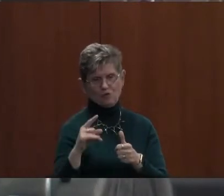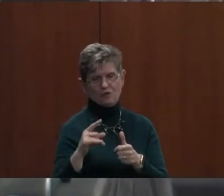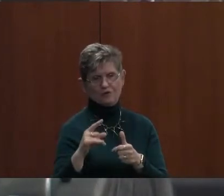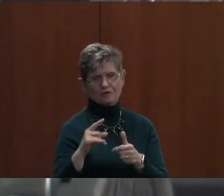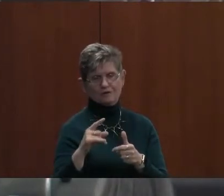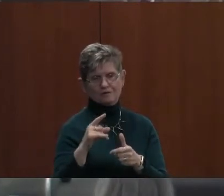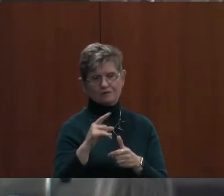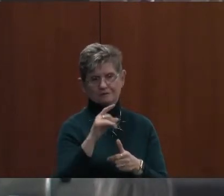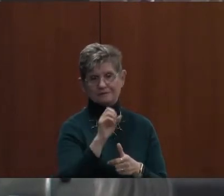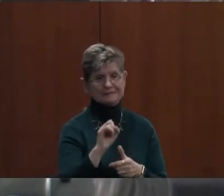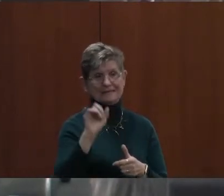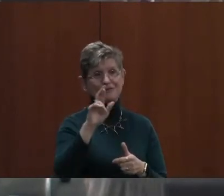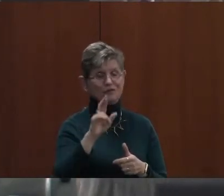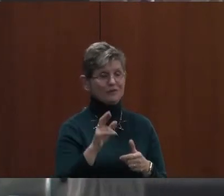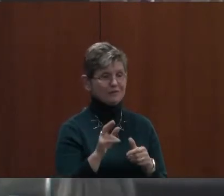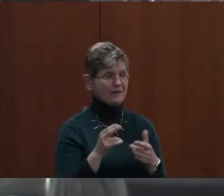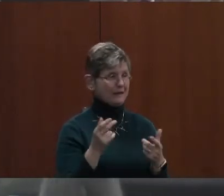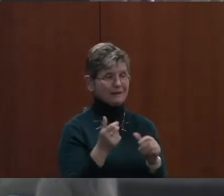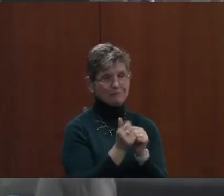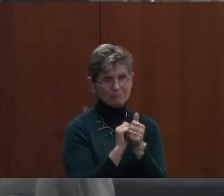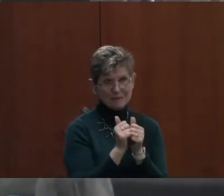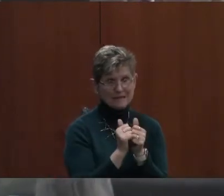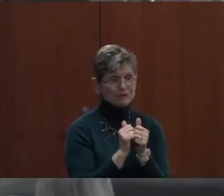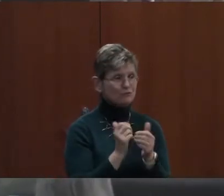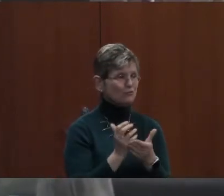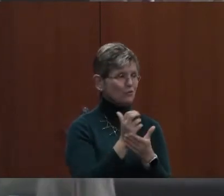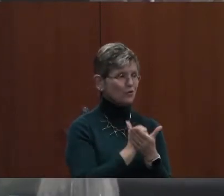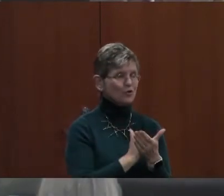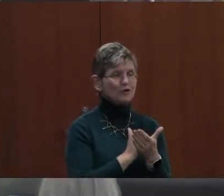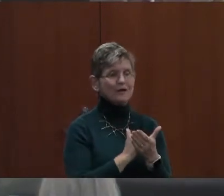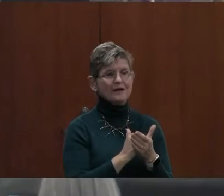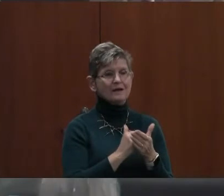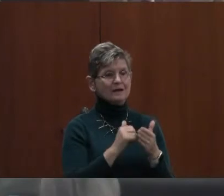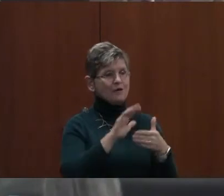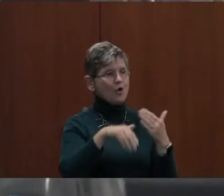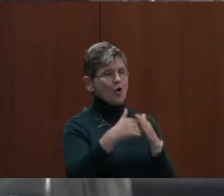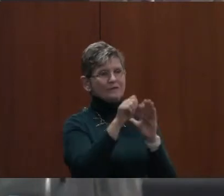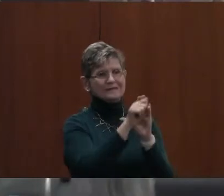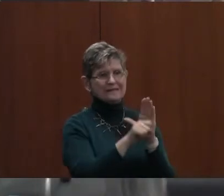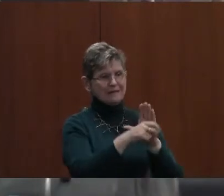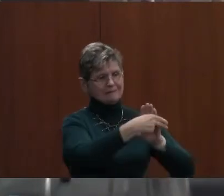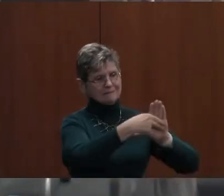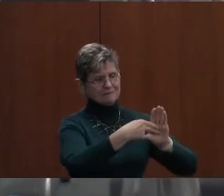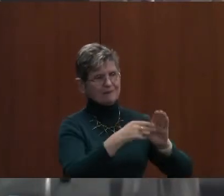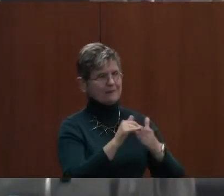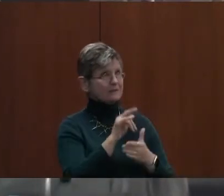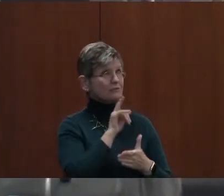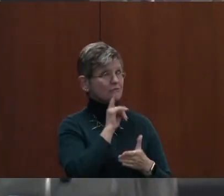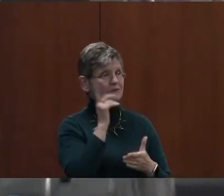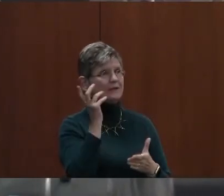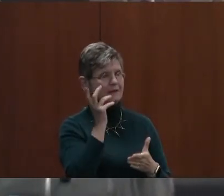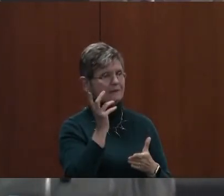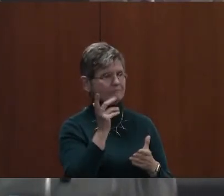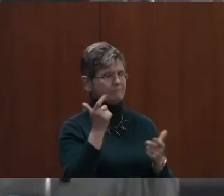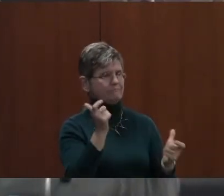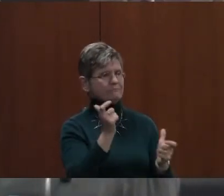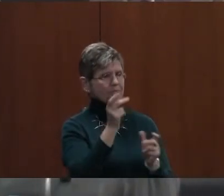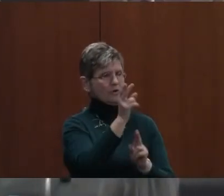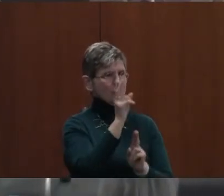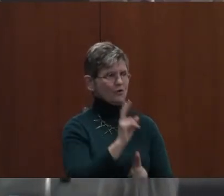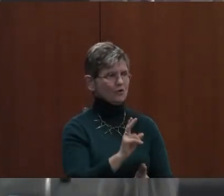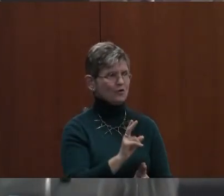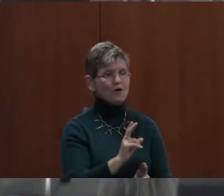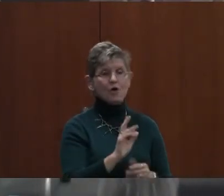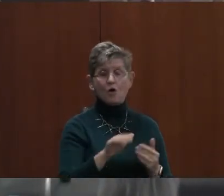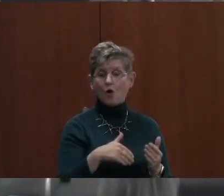Maryland, and earning the Allstate designation is really quite an achievement. Allstate Concerts this year are